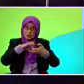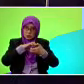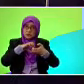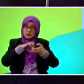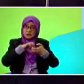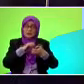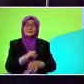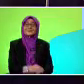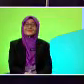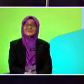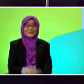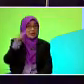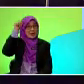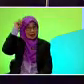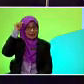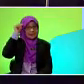Okay. Akil. Okay.